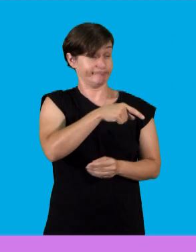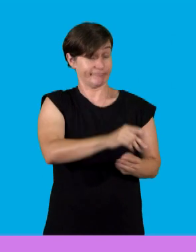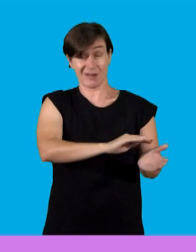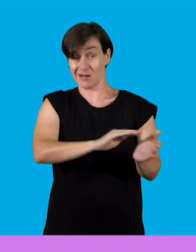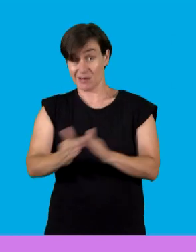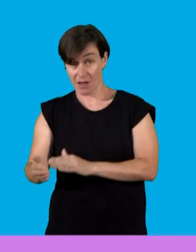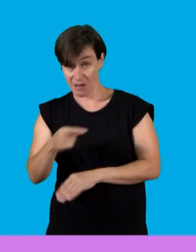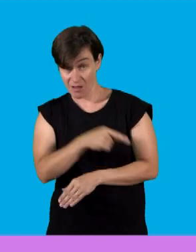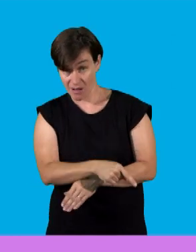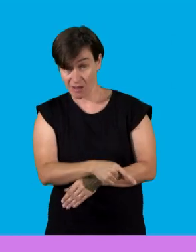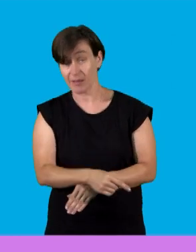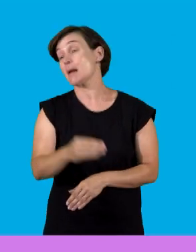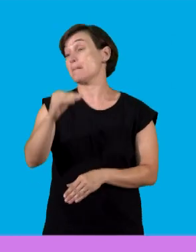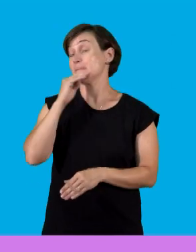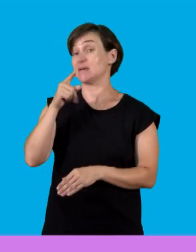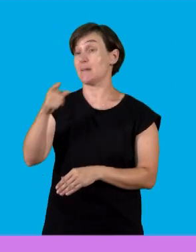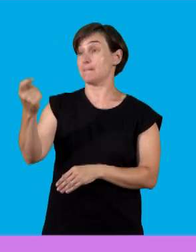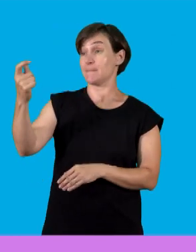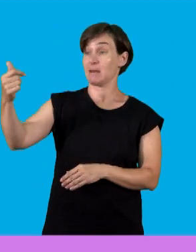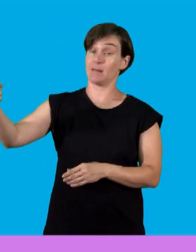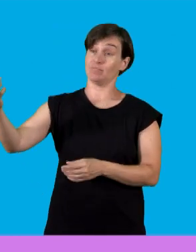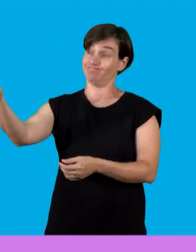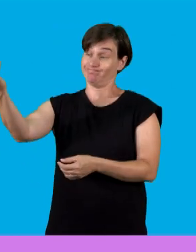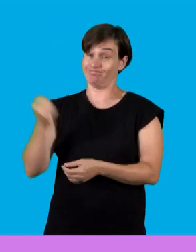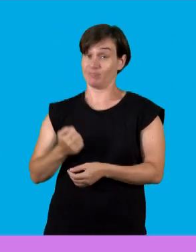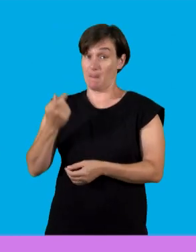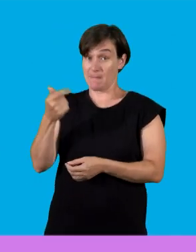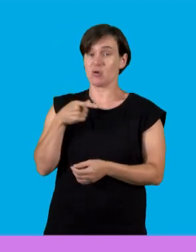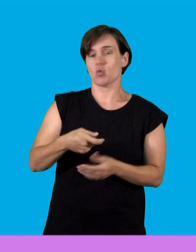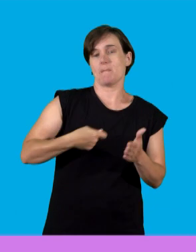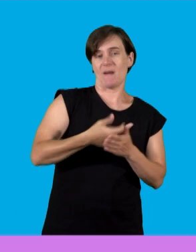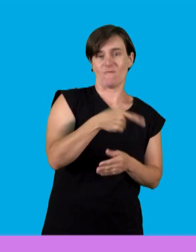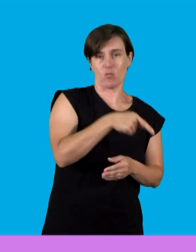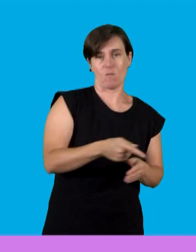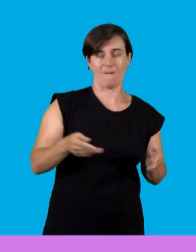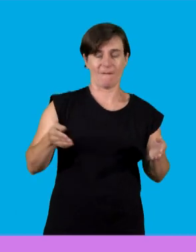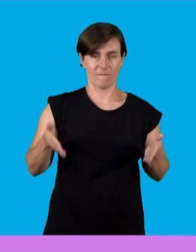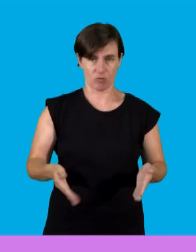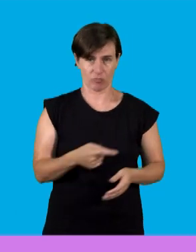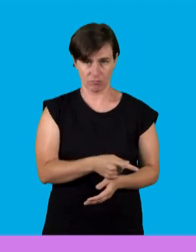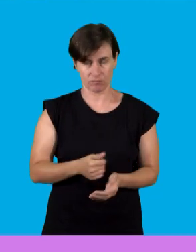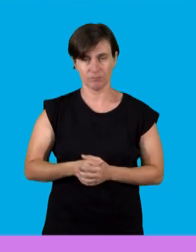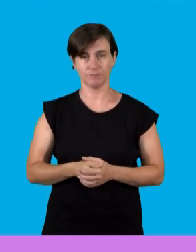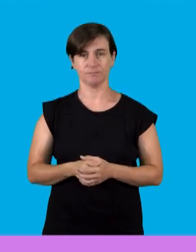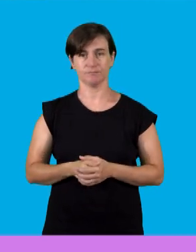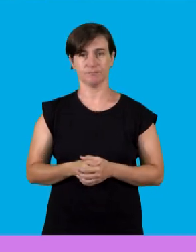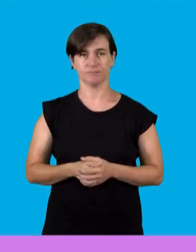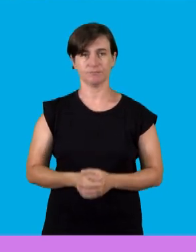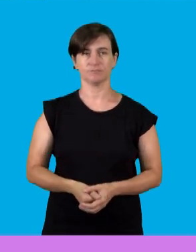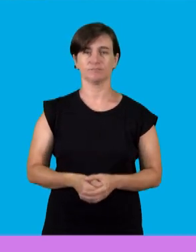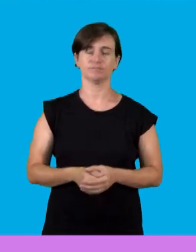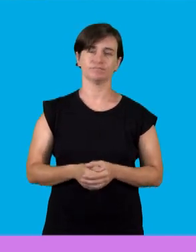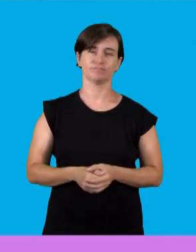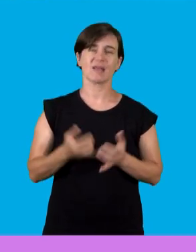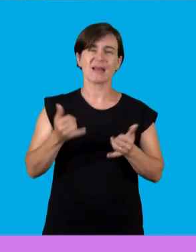member of that specific family, a certain amount is paid out in one lump sum. Okay, now let's put this